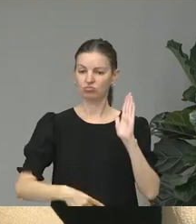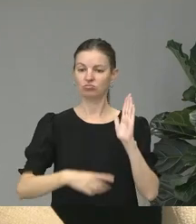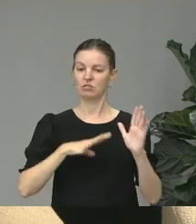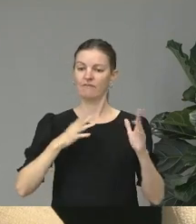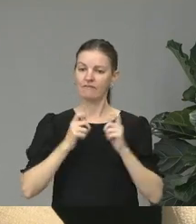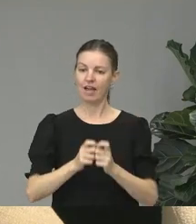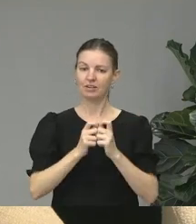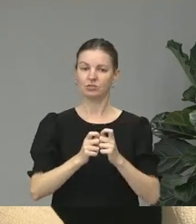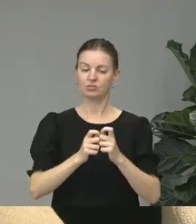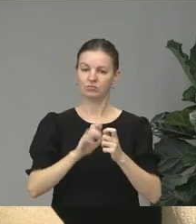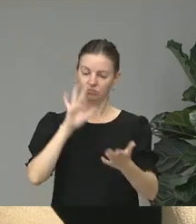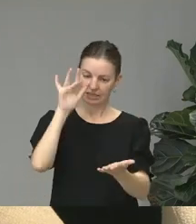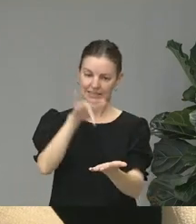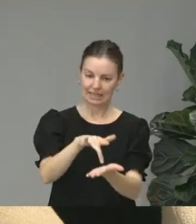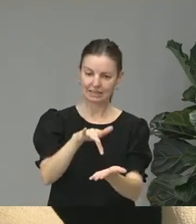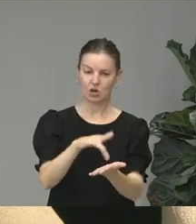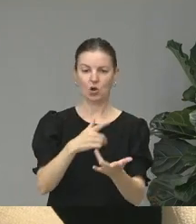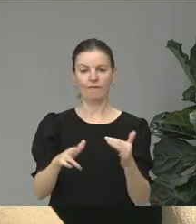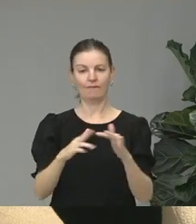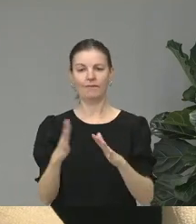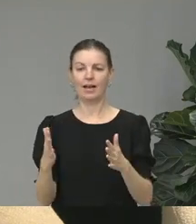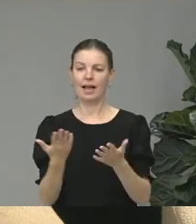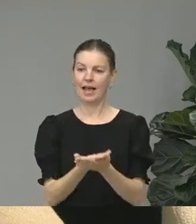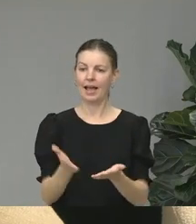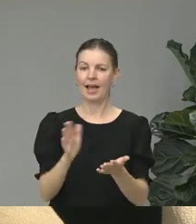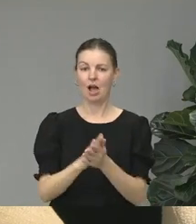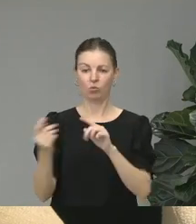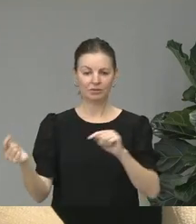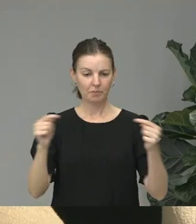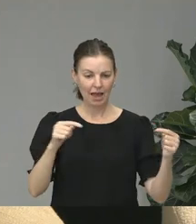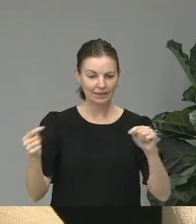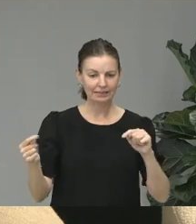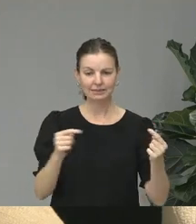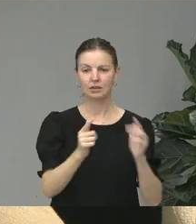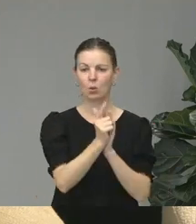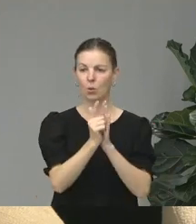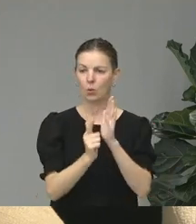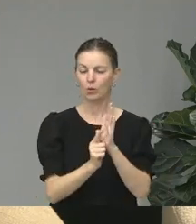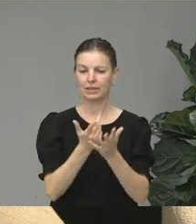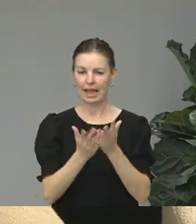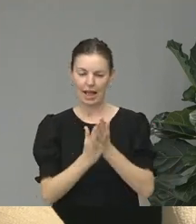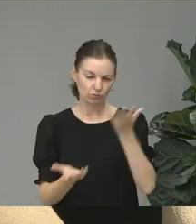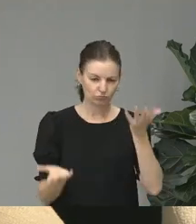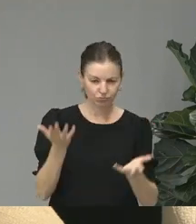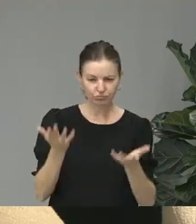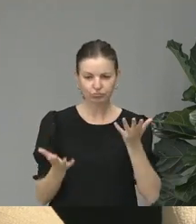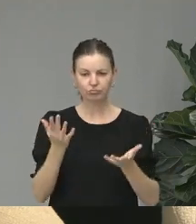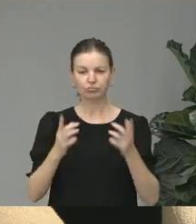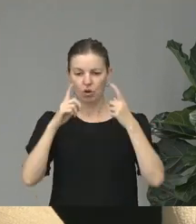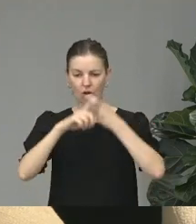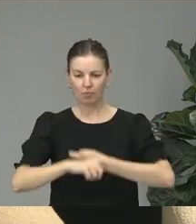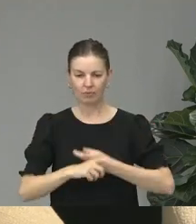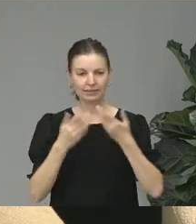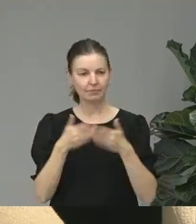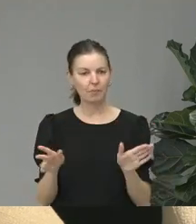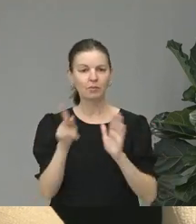into the heart of how decisions are made, how laws are debated and weighed up in all of the complexity of public policy making,